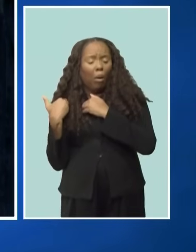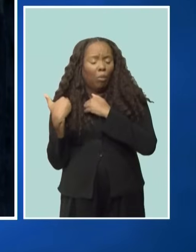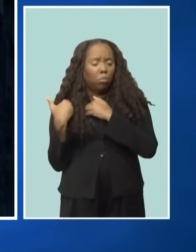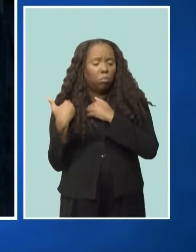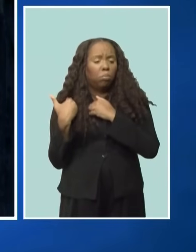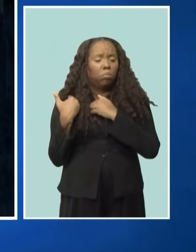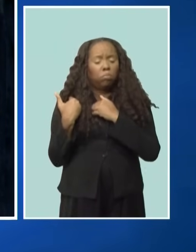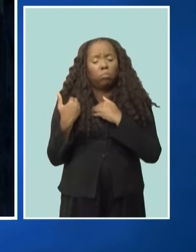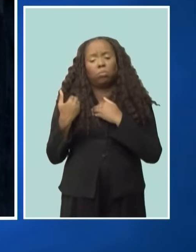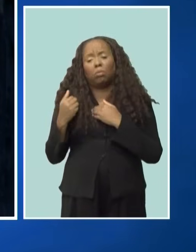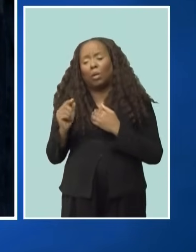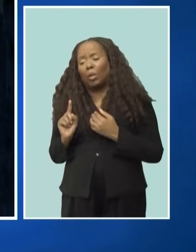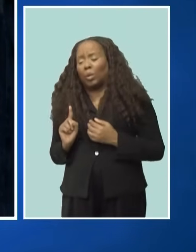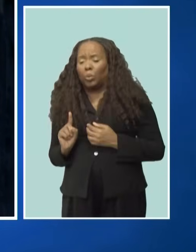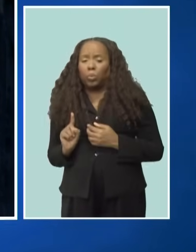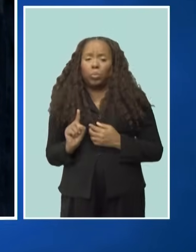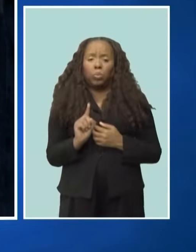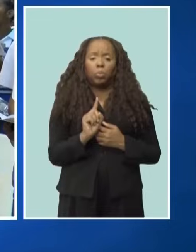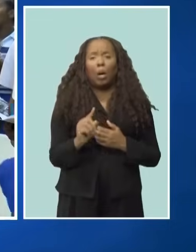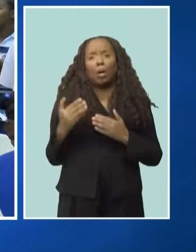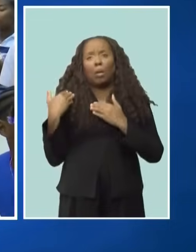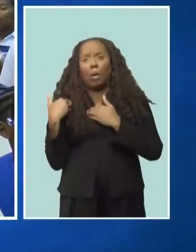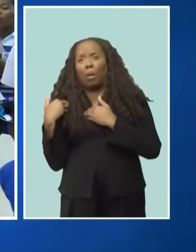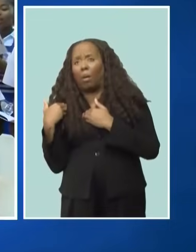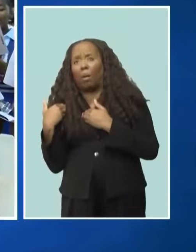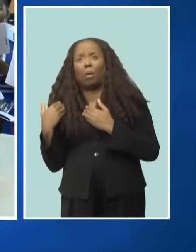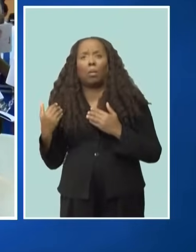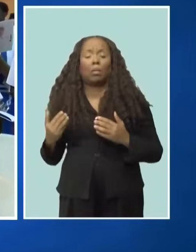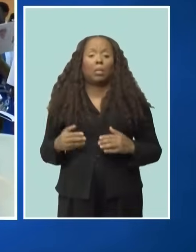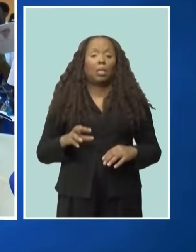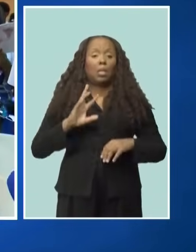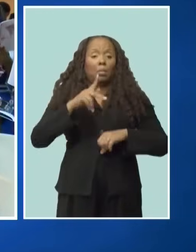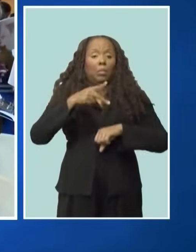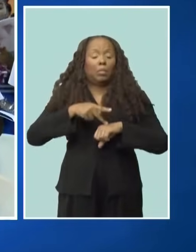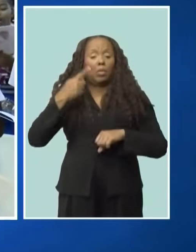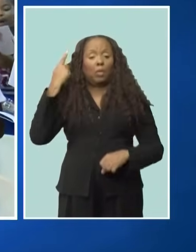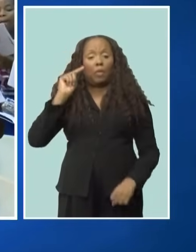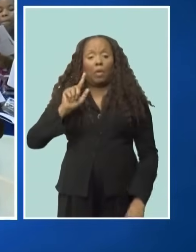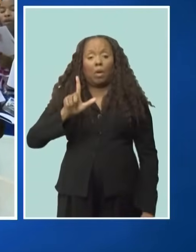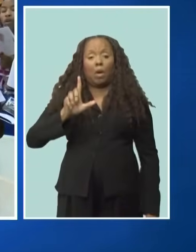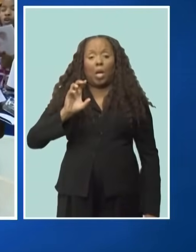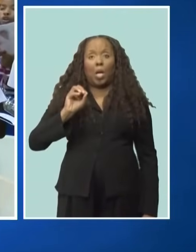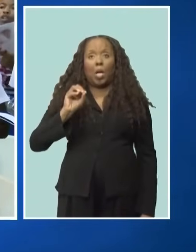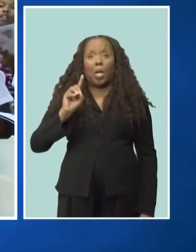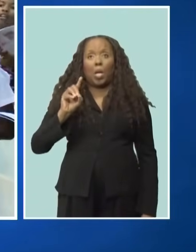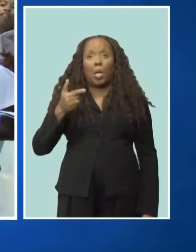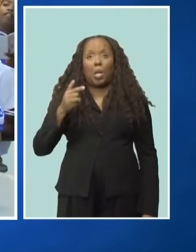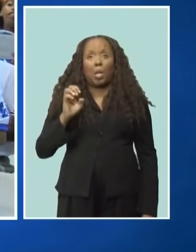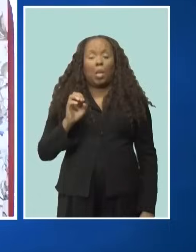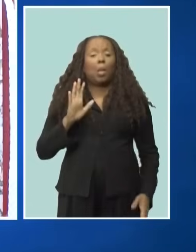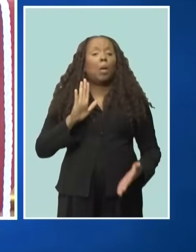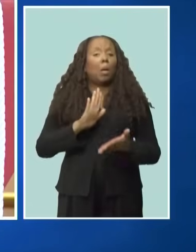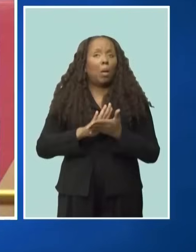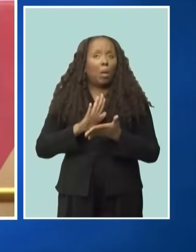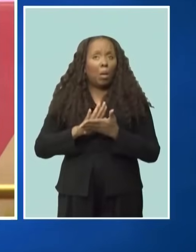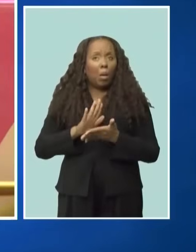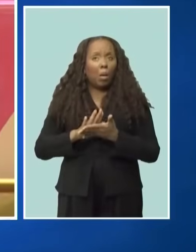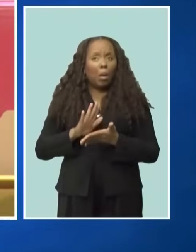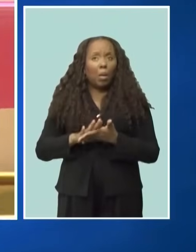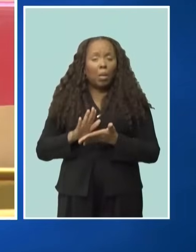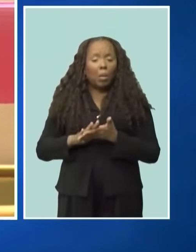as you move forward in your lives. Principal at the large school where Jonathan carved out a space for